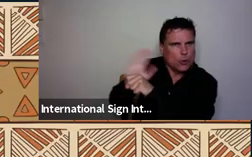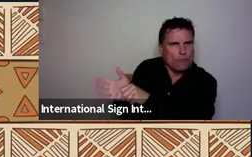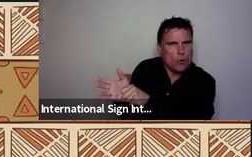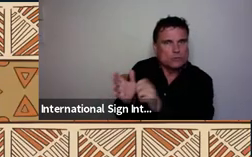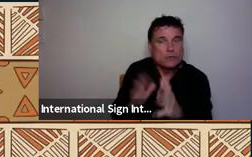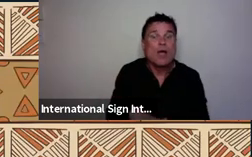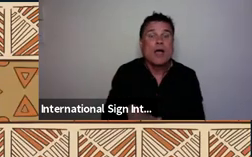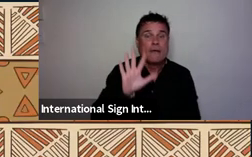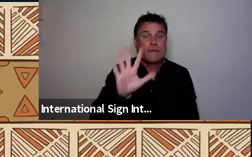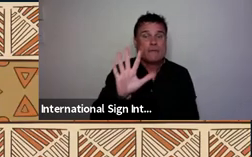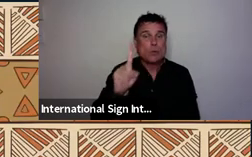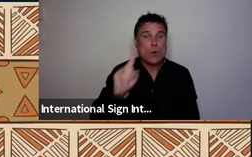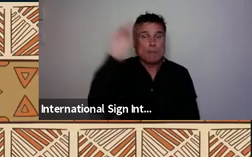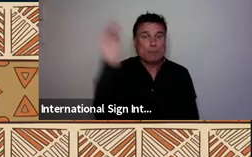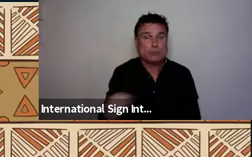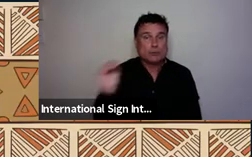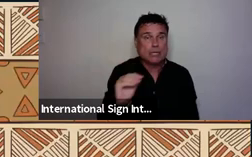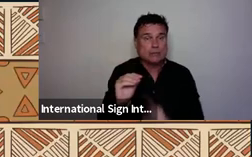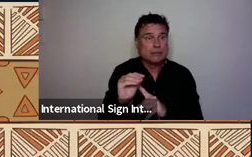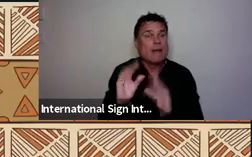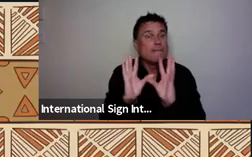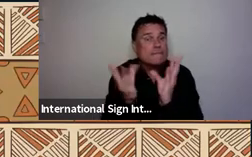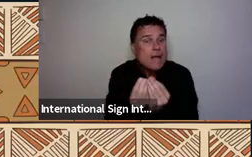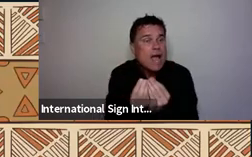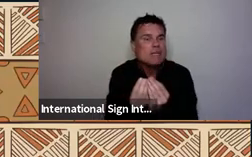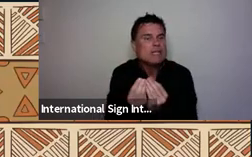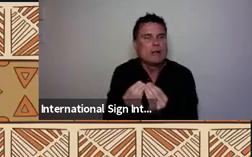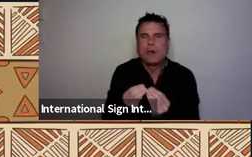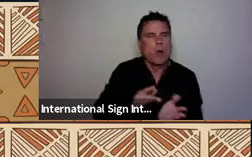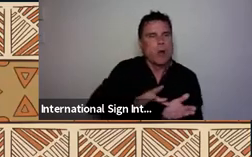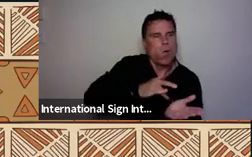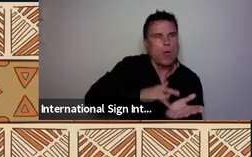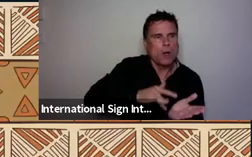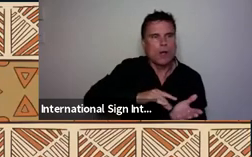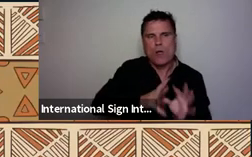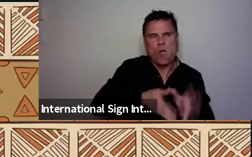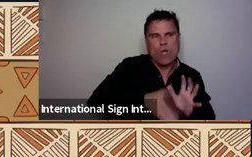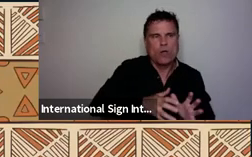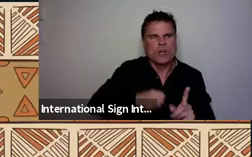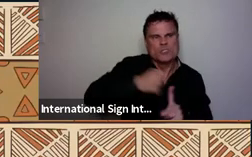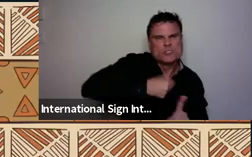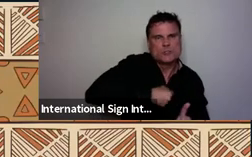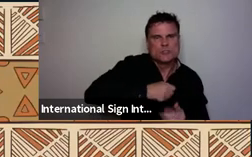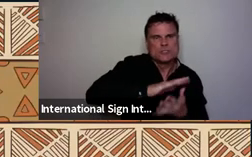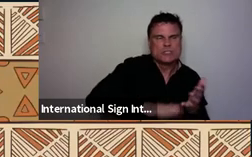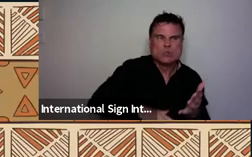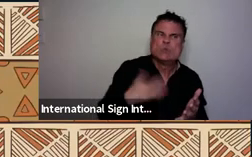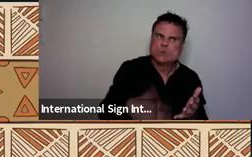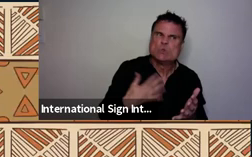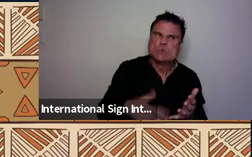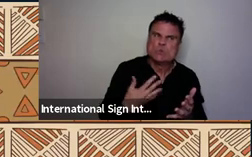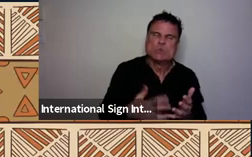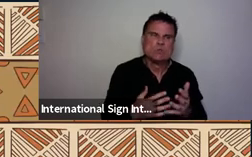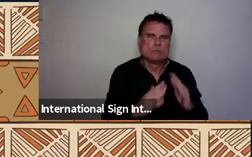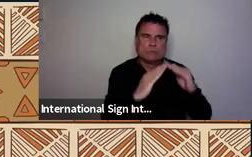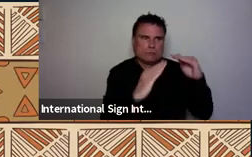domestic violence and abuse, which I talked about earlier. And again, they talk about how they really, really